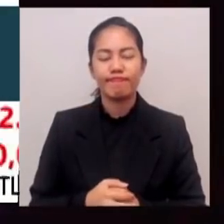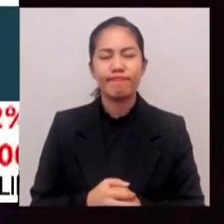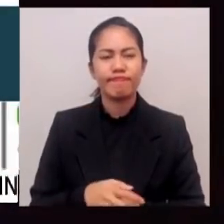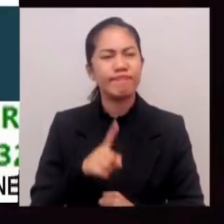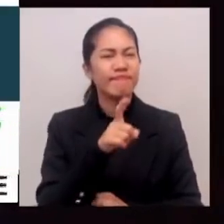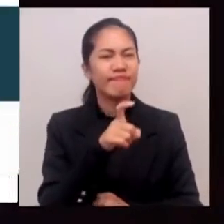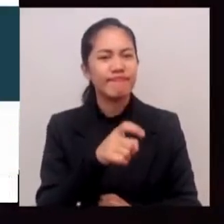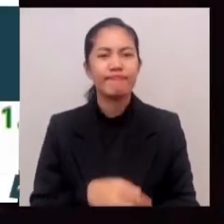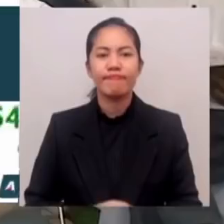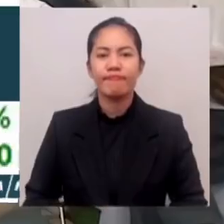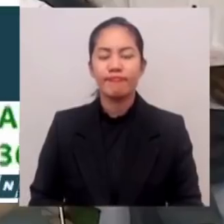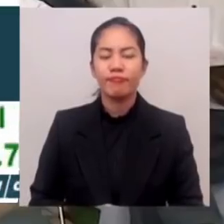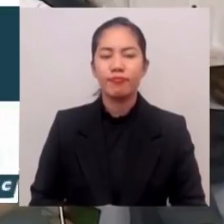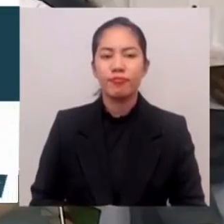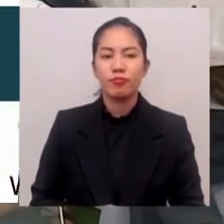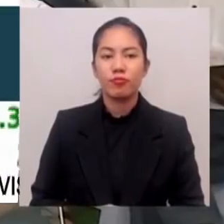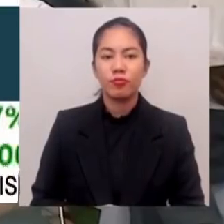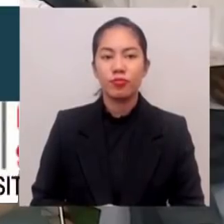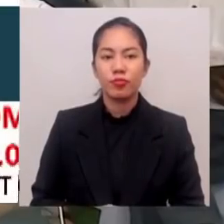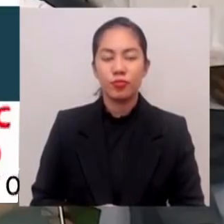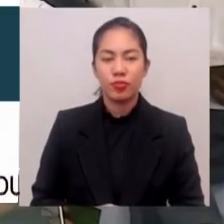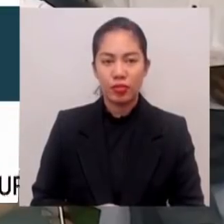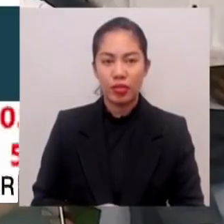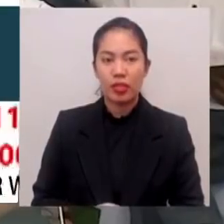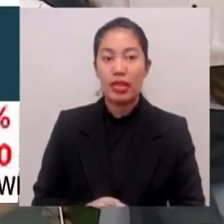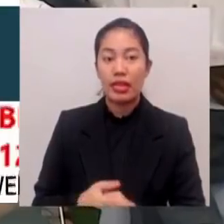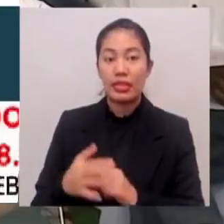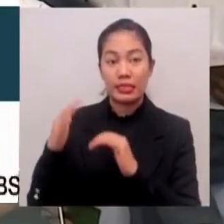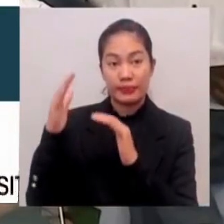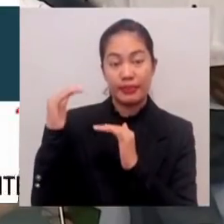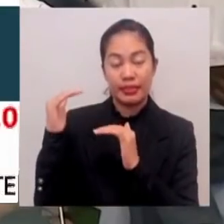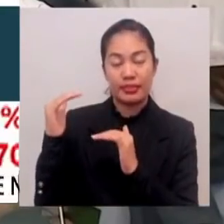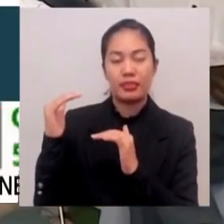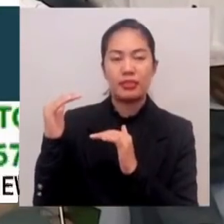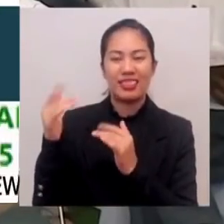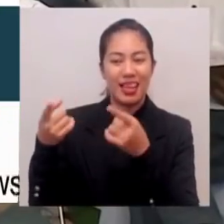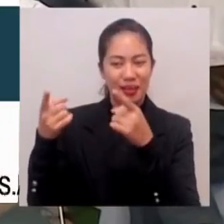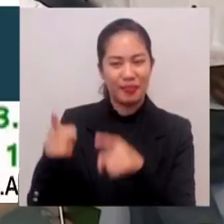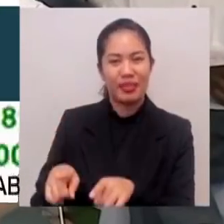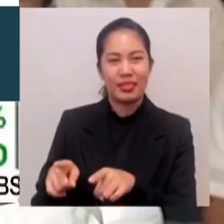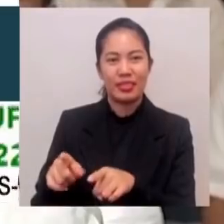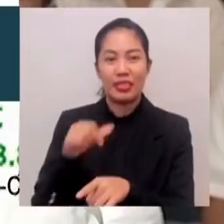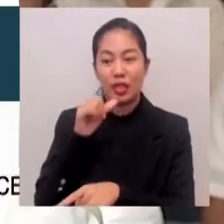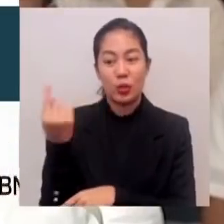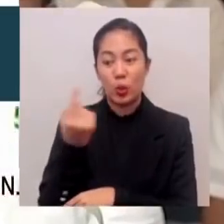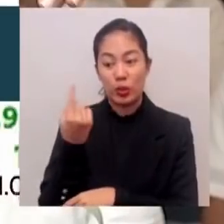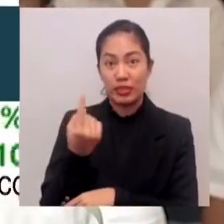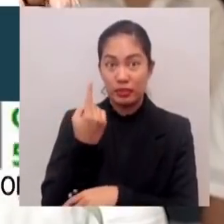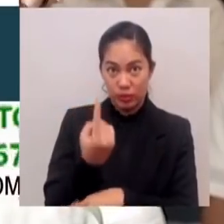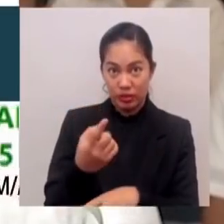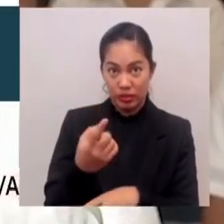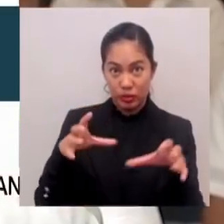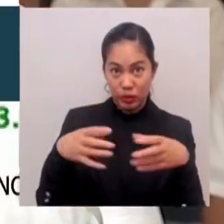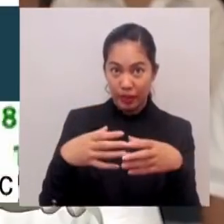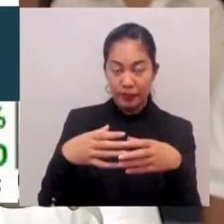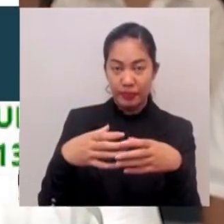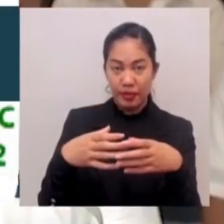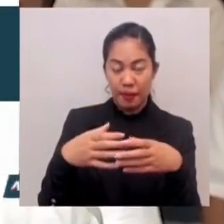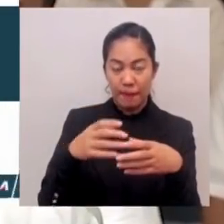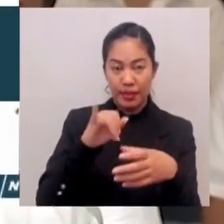You know, Carmina, we can expect this not only within the team of Mayor Isko, but even